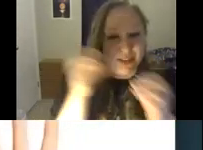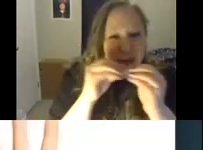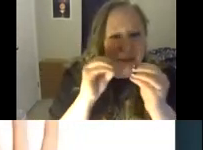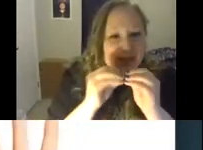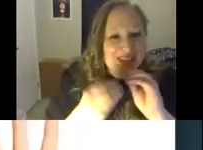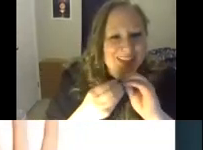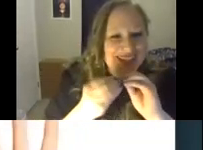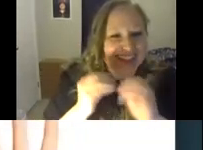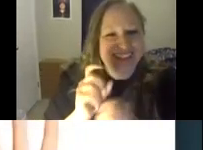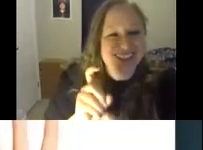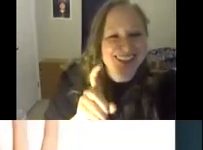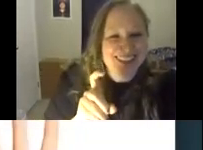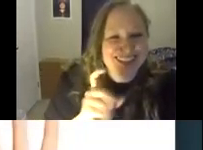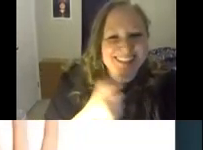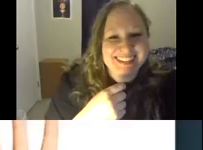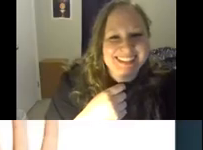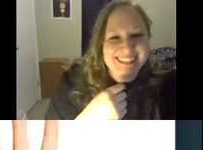Ready for numbers?